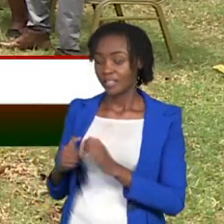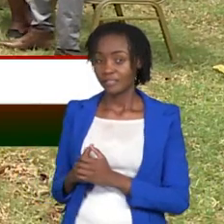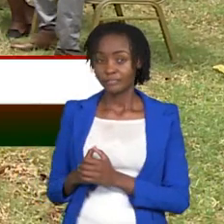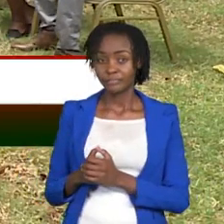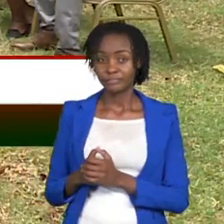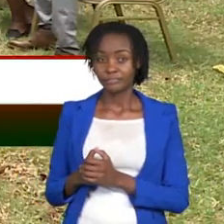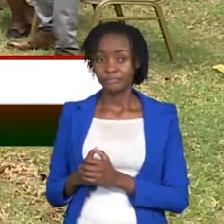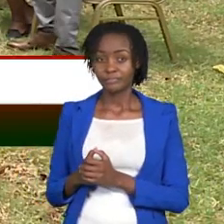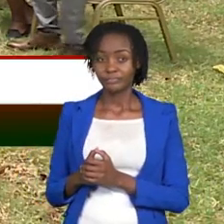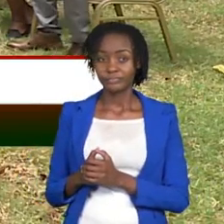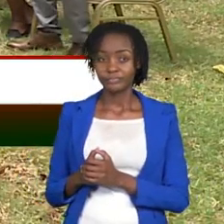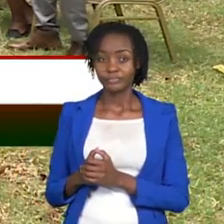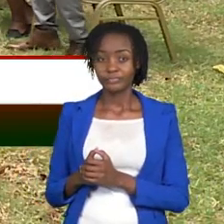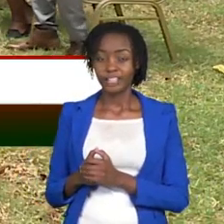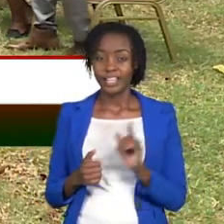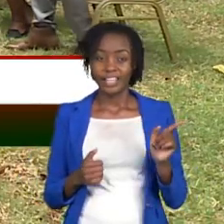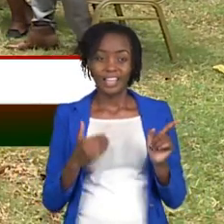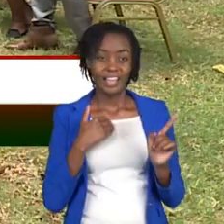He's made a number of sentiments.